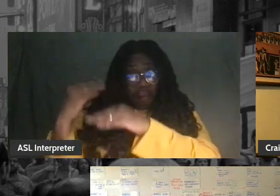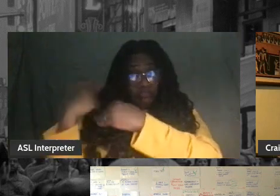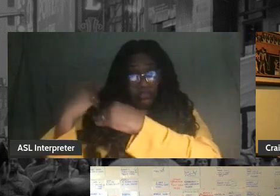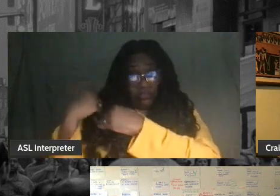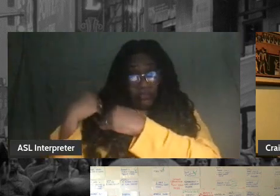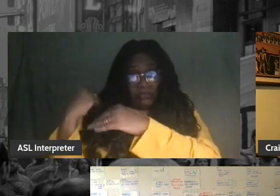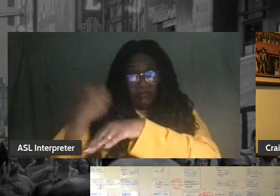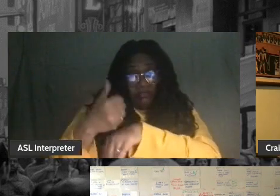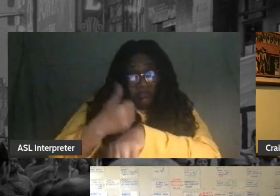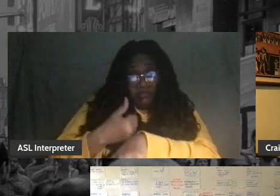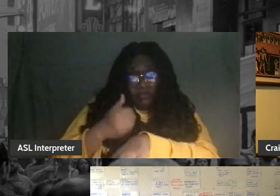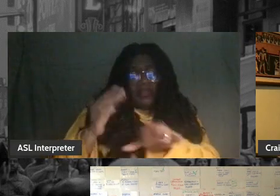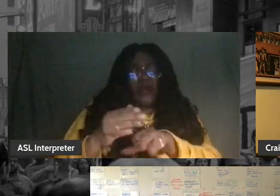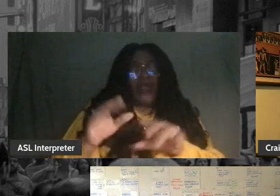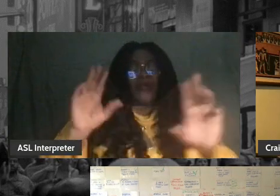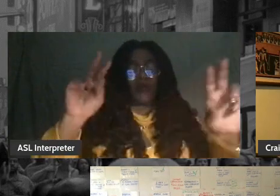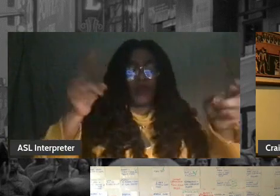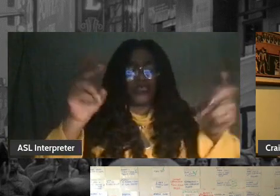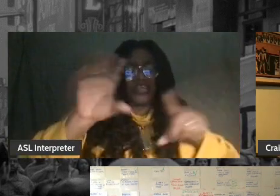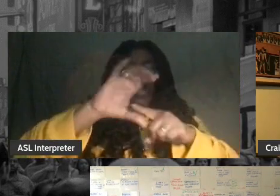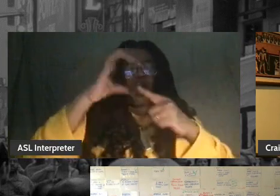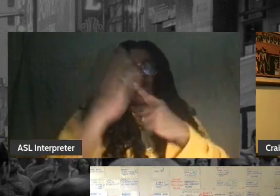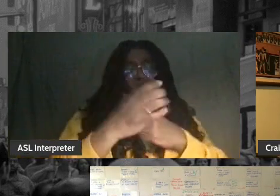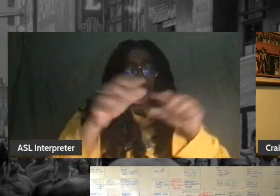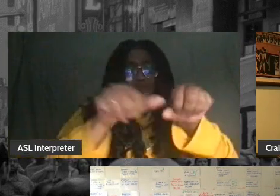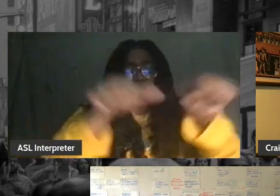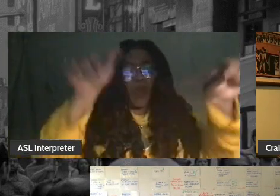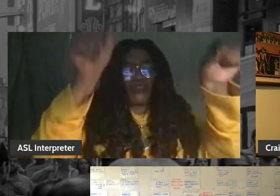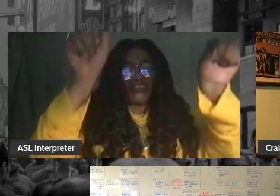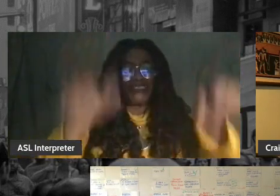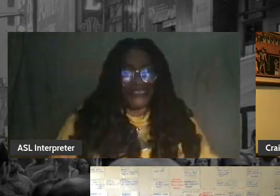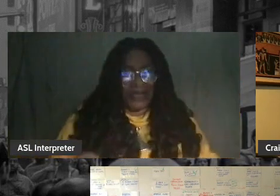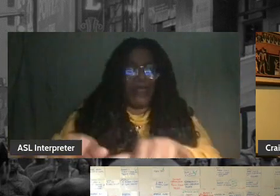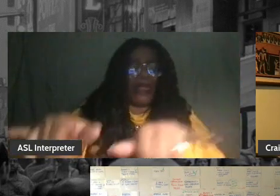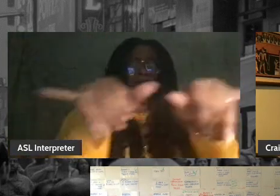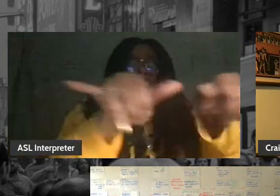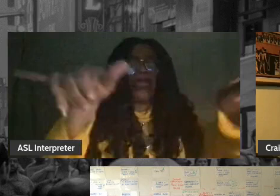It was a cultural, systemic problem.